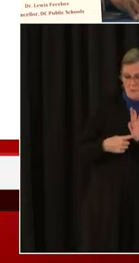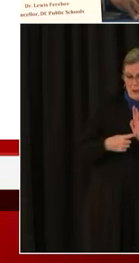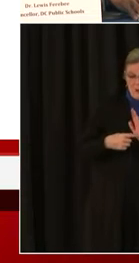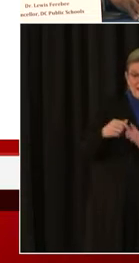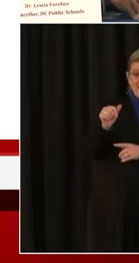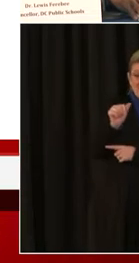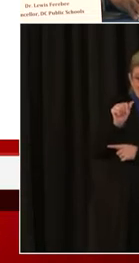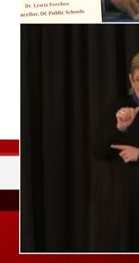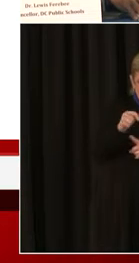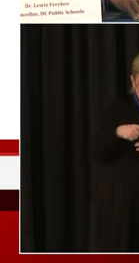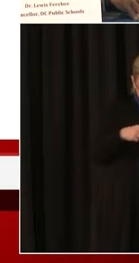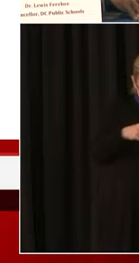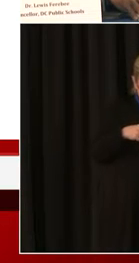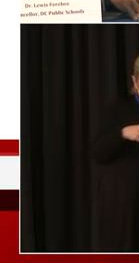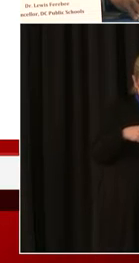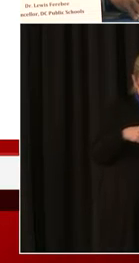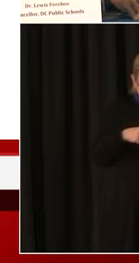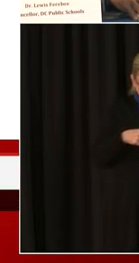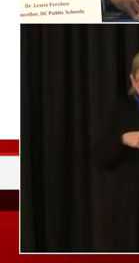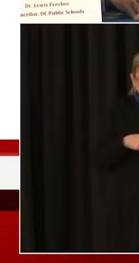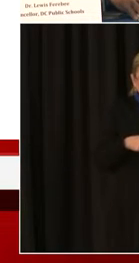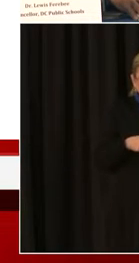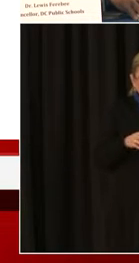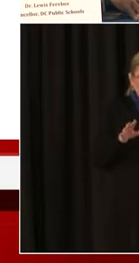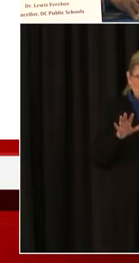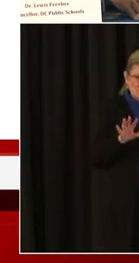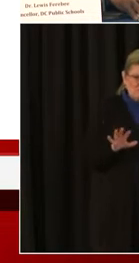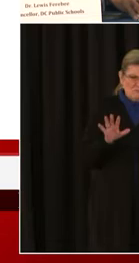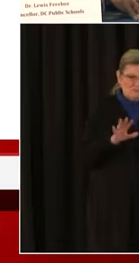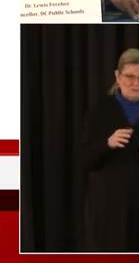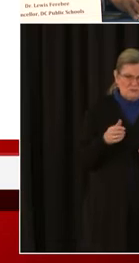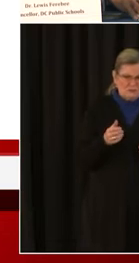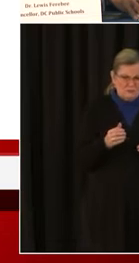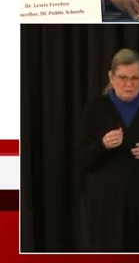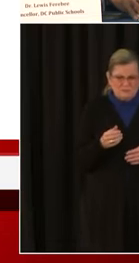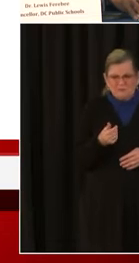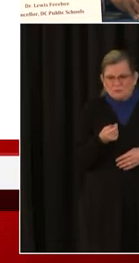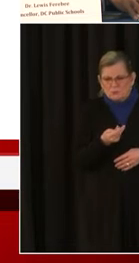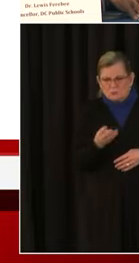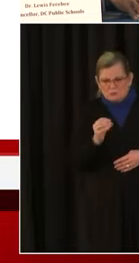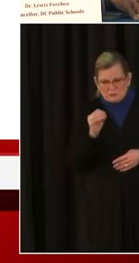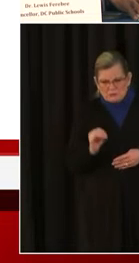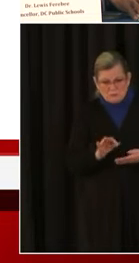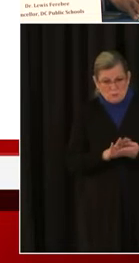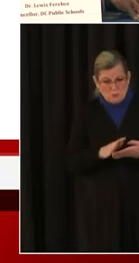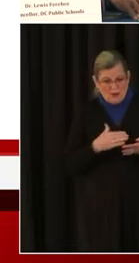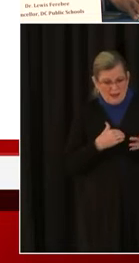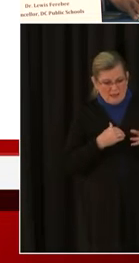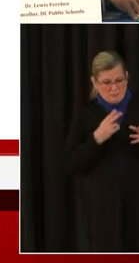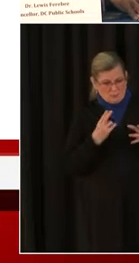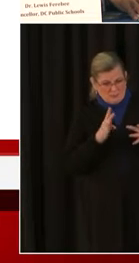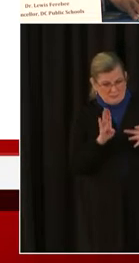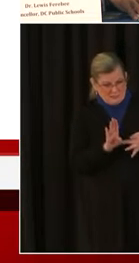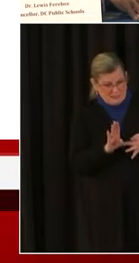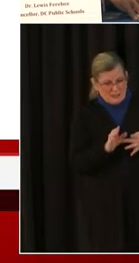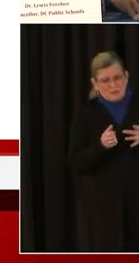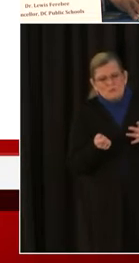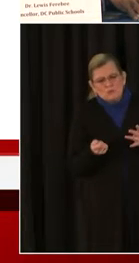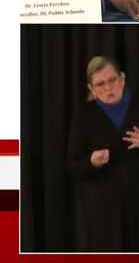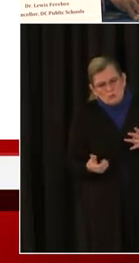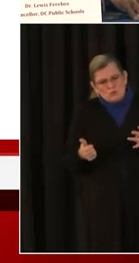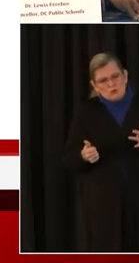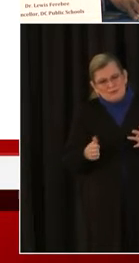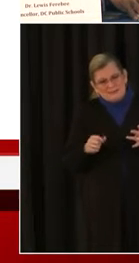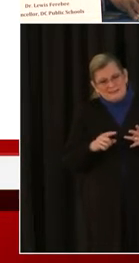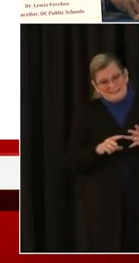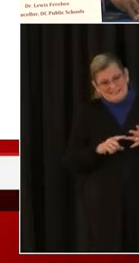some form of Model B. And then about 24% of our schools are utilizing some form of C, and then